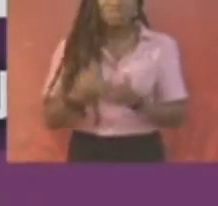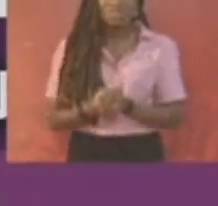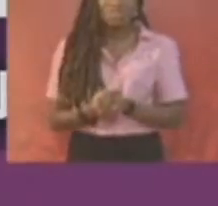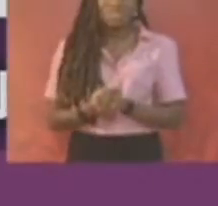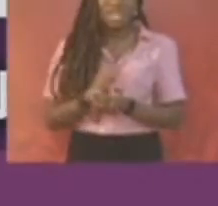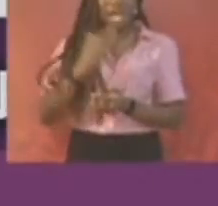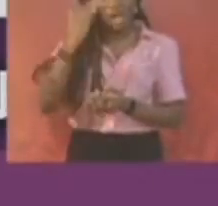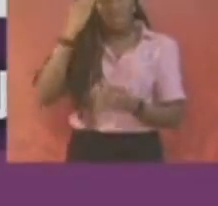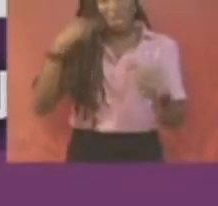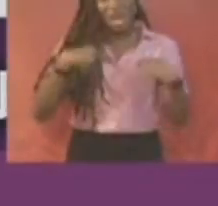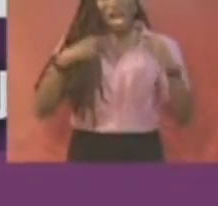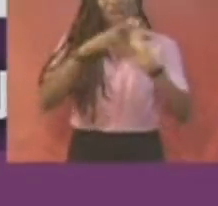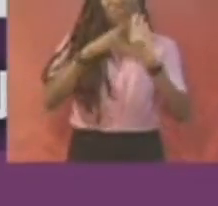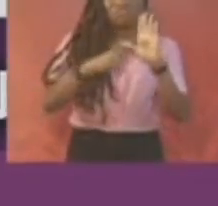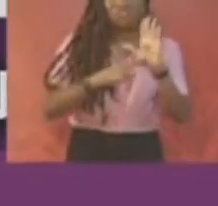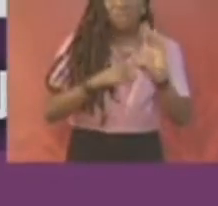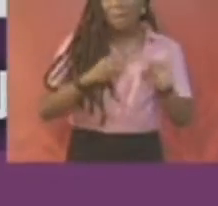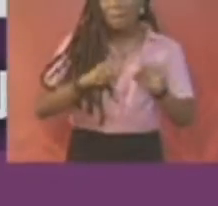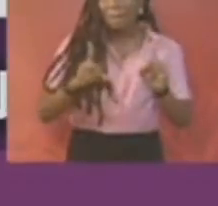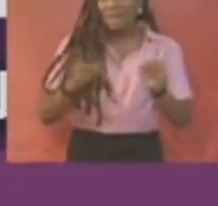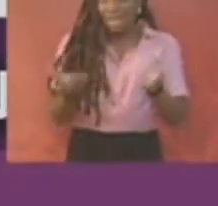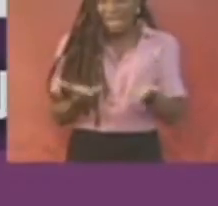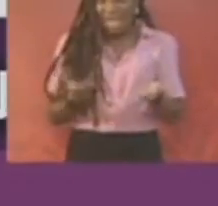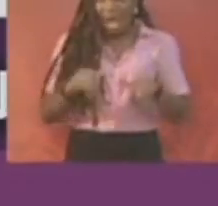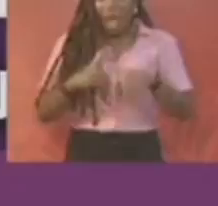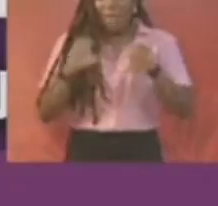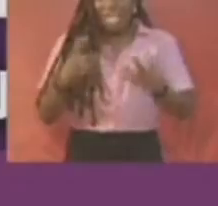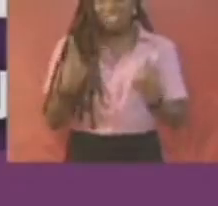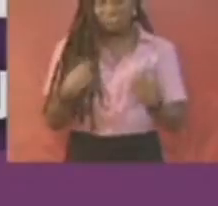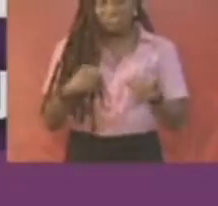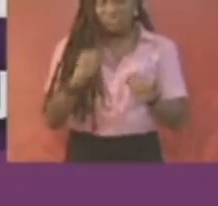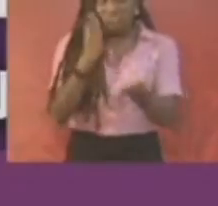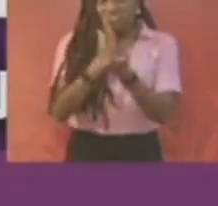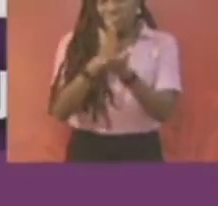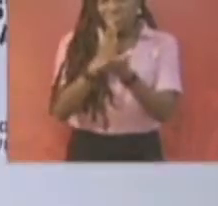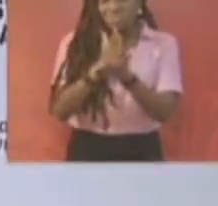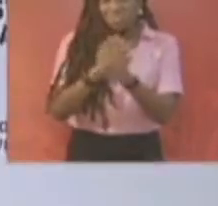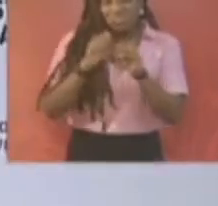place, mandatory, but how can we start to put a stop to this? Thanks.